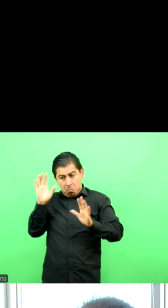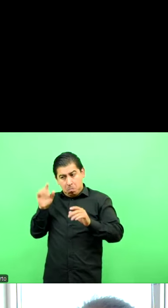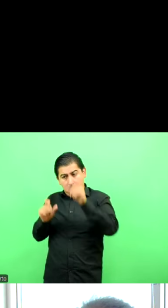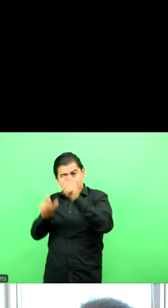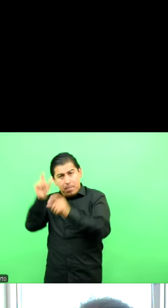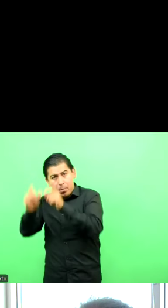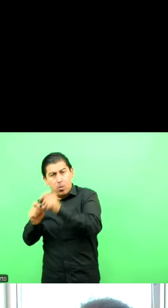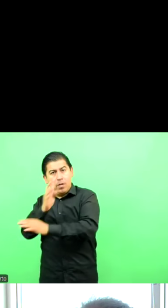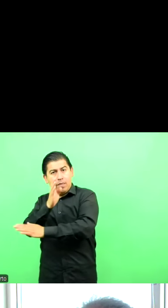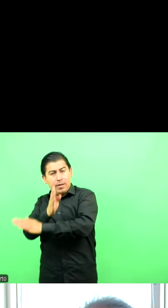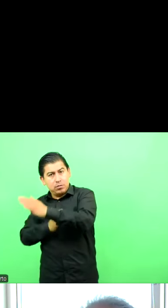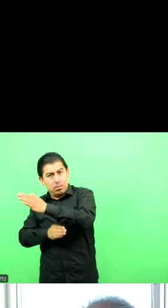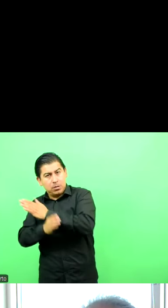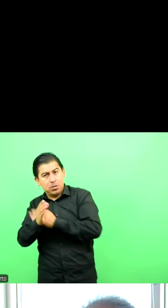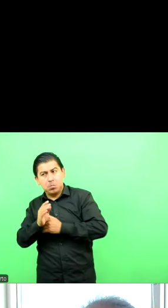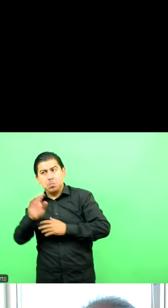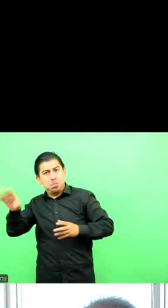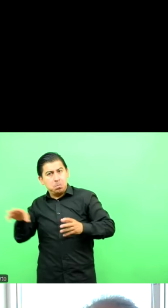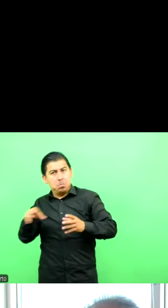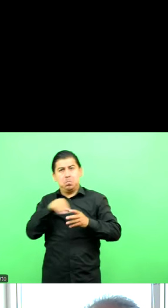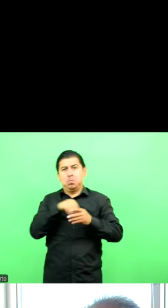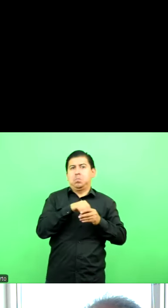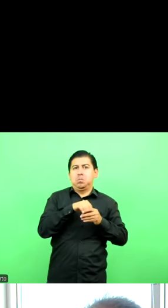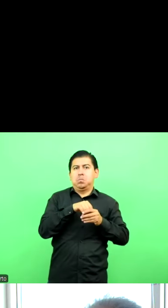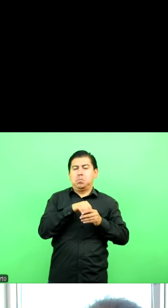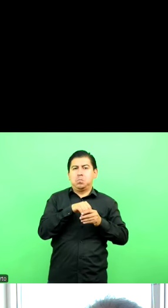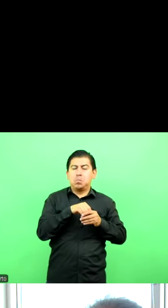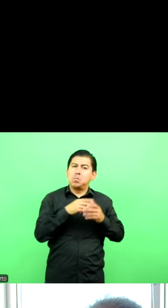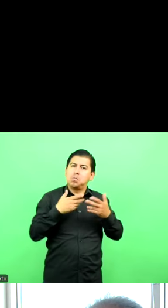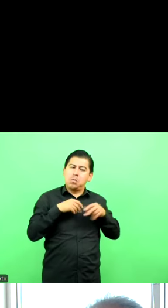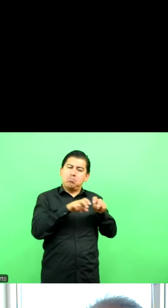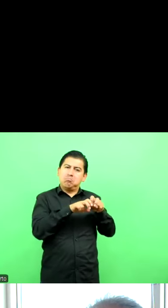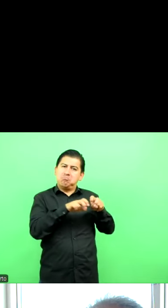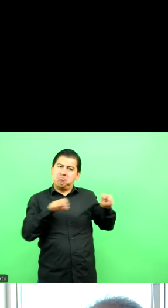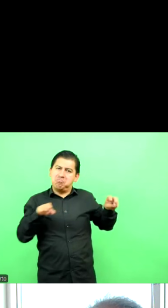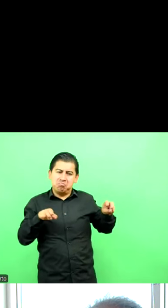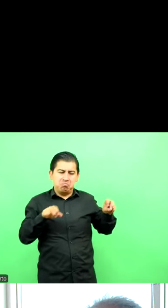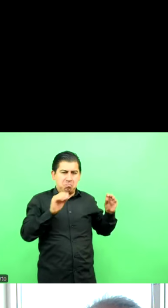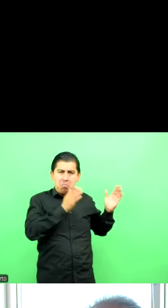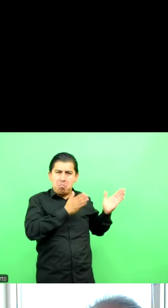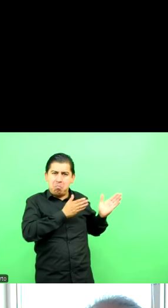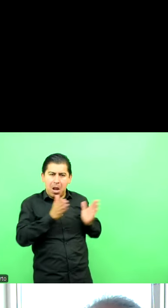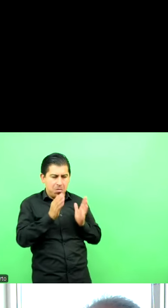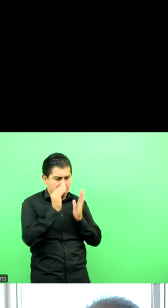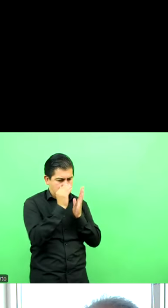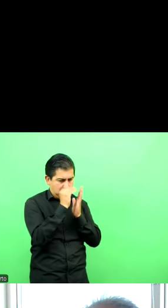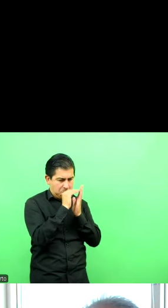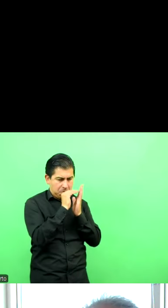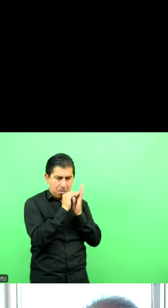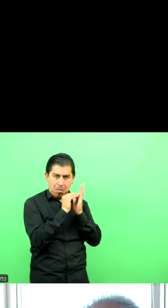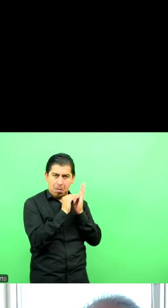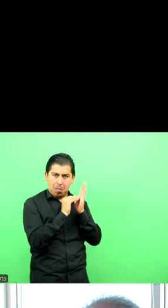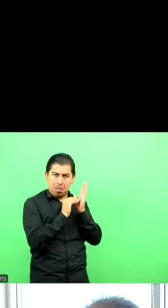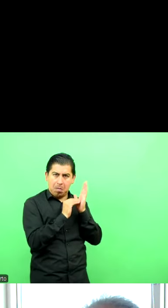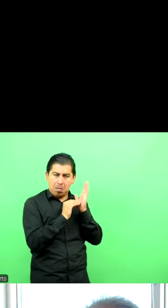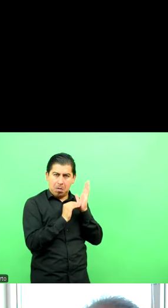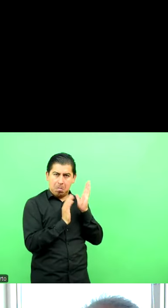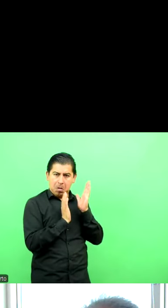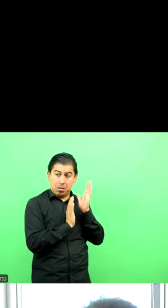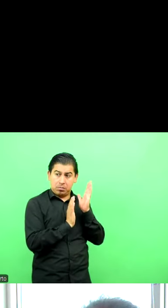very minimal, and is not even in our exercises, in our drills, in our training. There is not